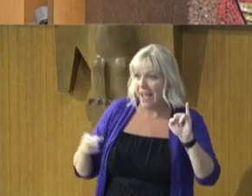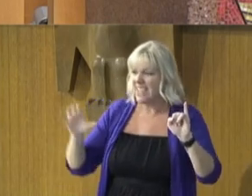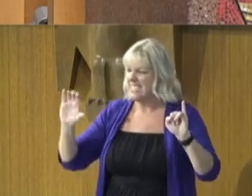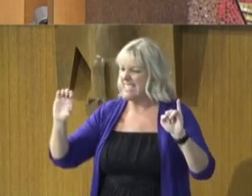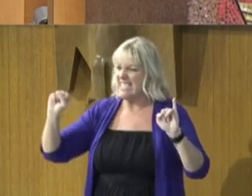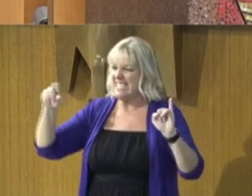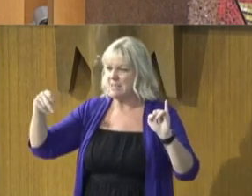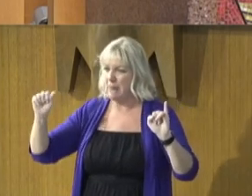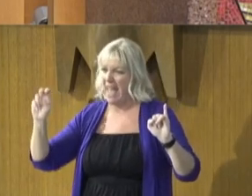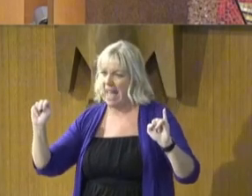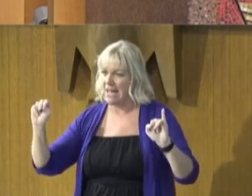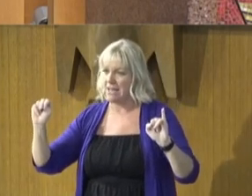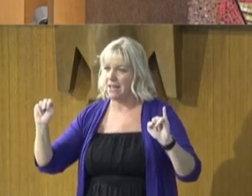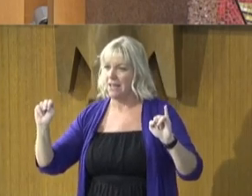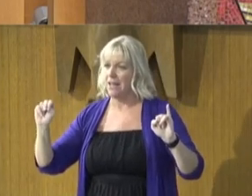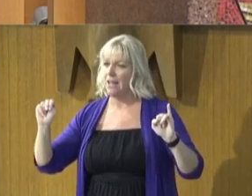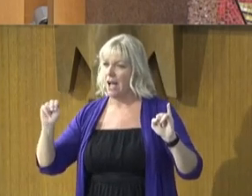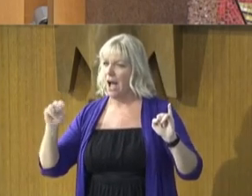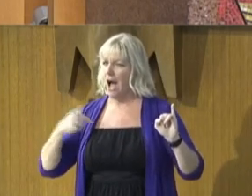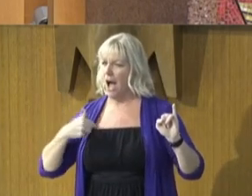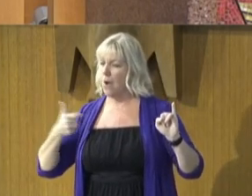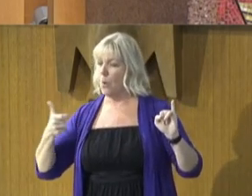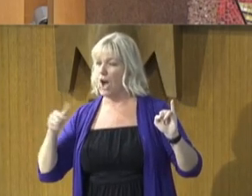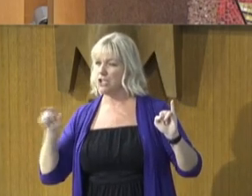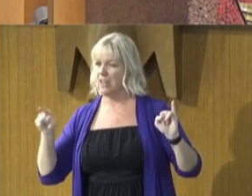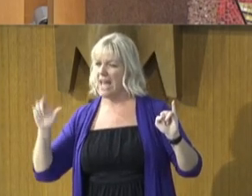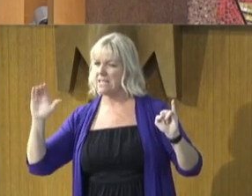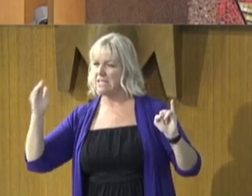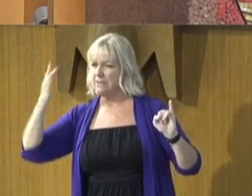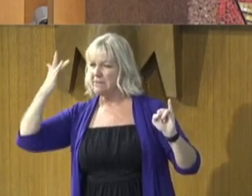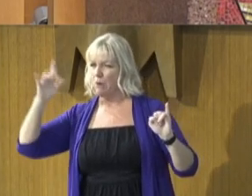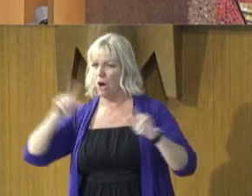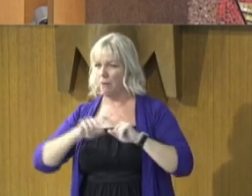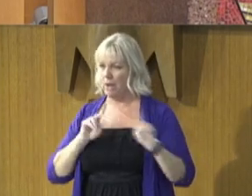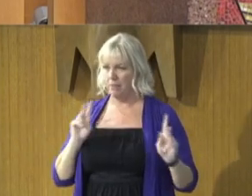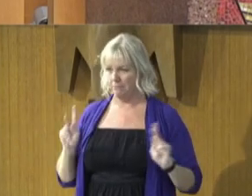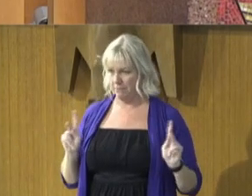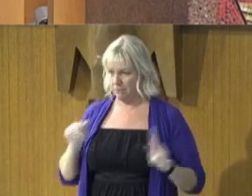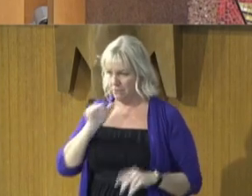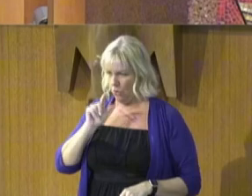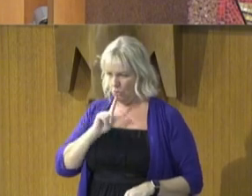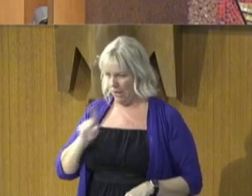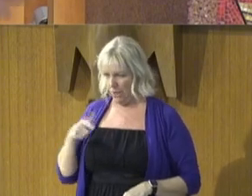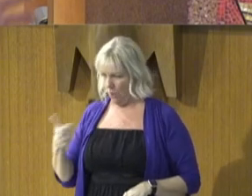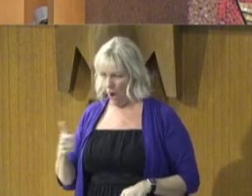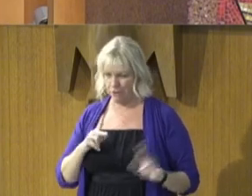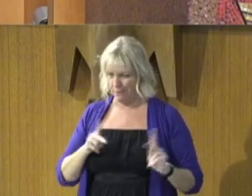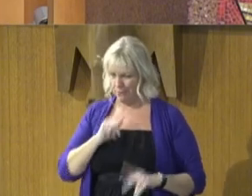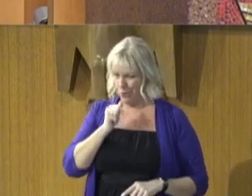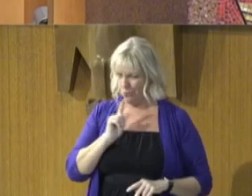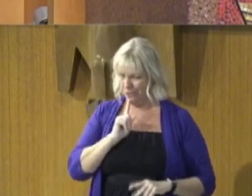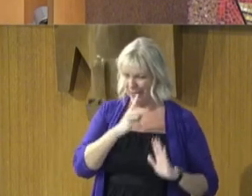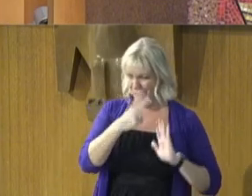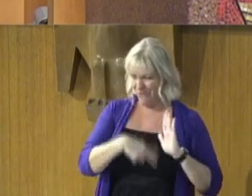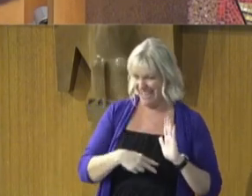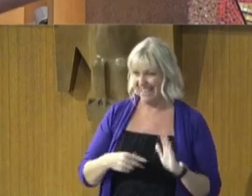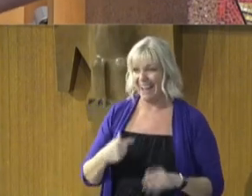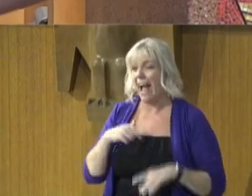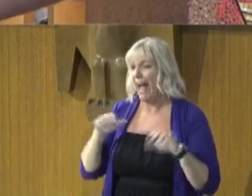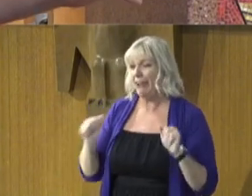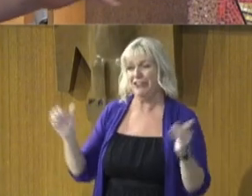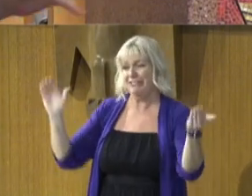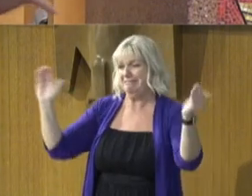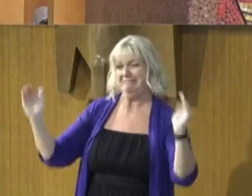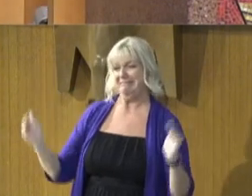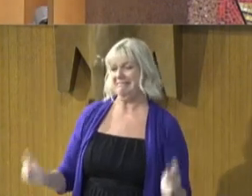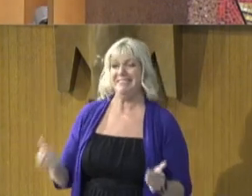sound really smart if you say you watch it, but no one actually does. We could go on and on here. It doesn't matter what your favorite